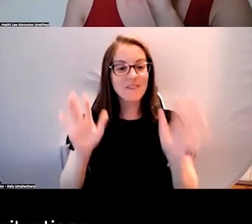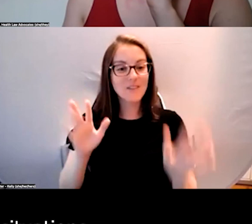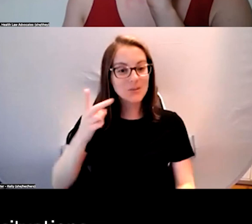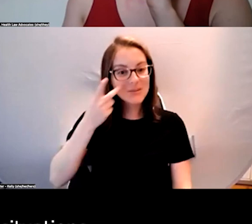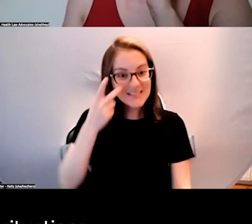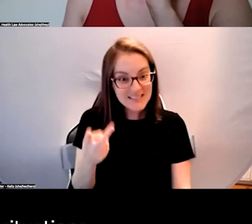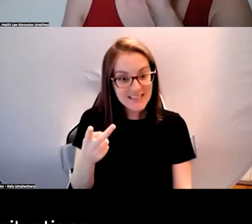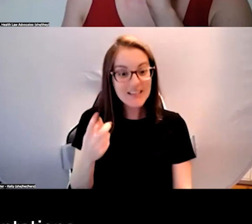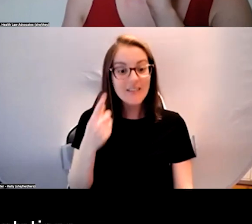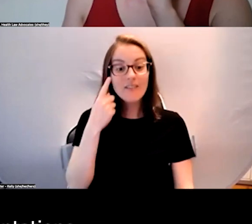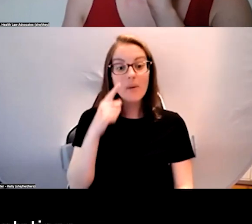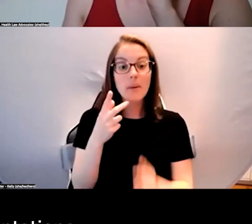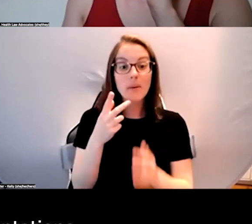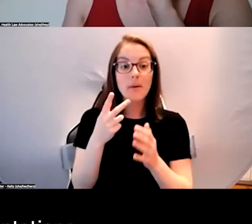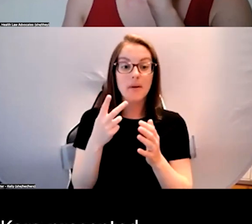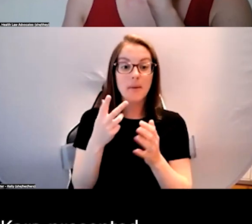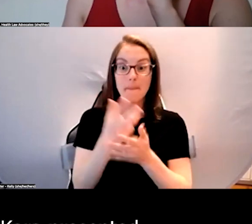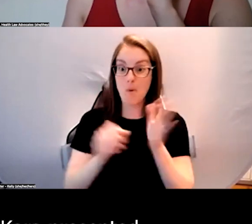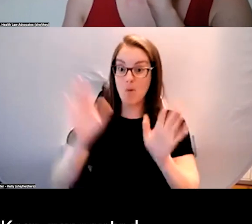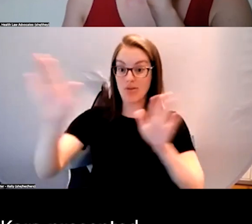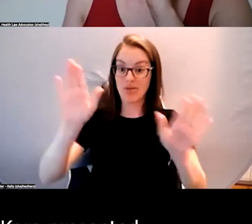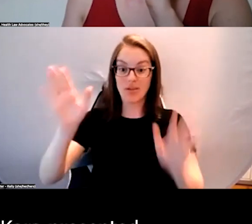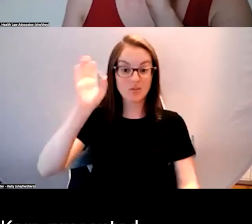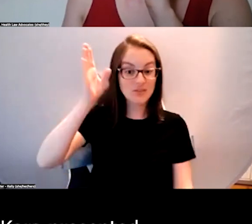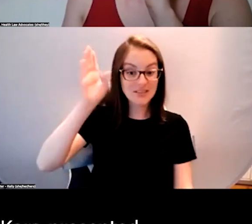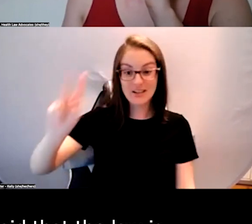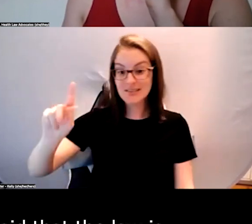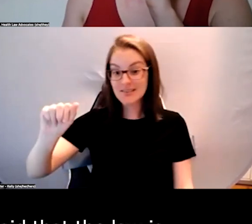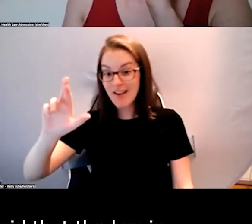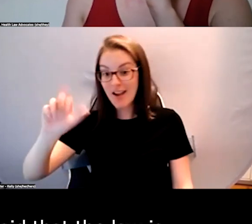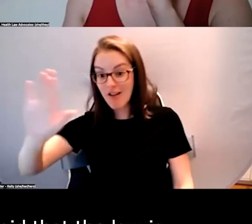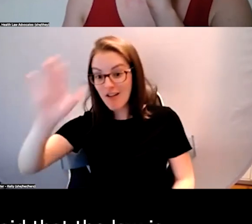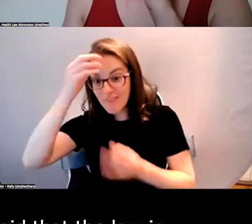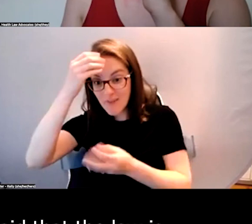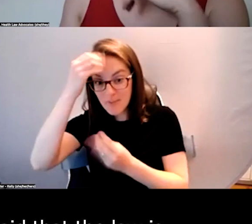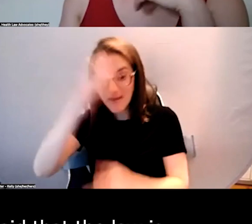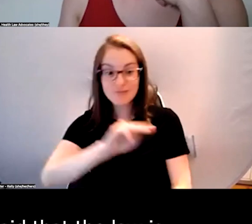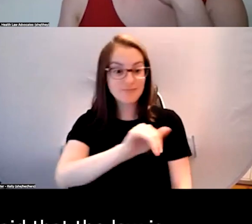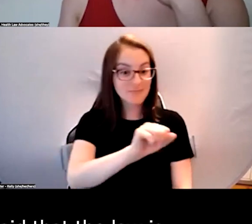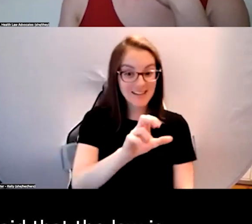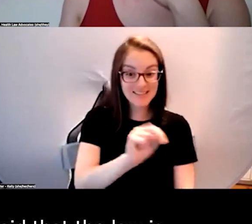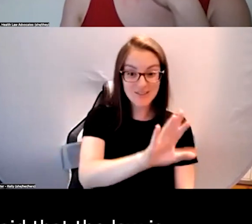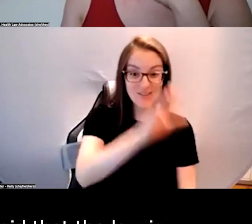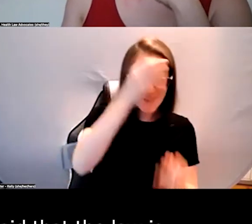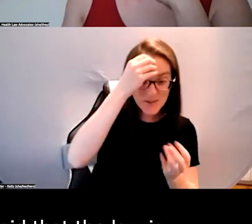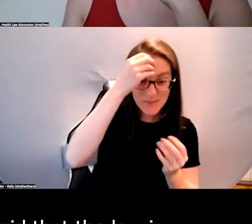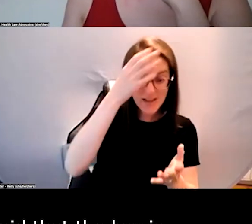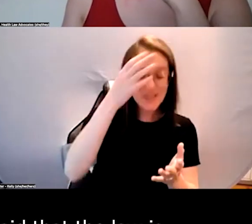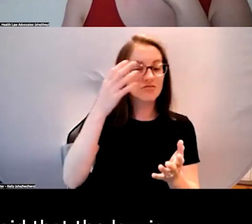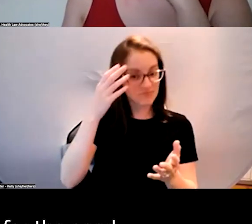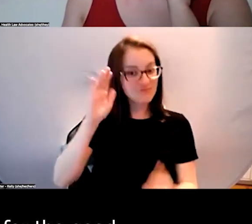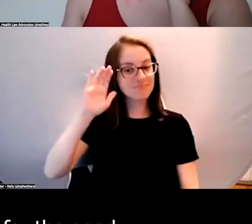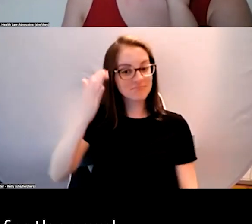both situations, in both presentations, I mean, from what Kara presented and Mason, you just did, that the law